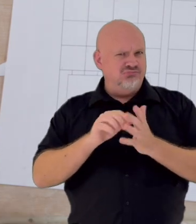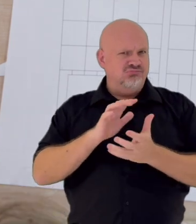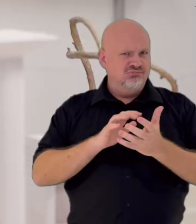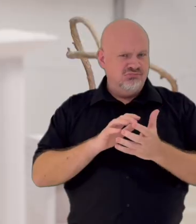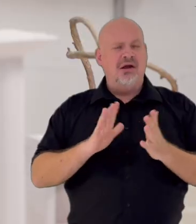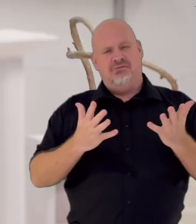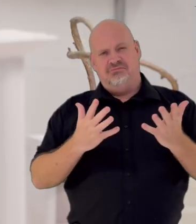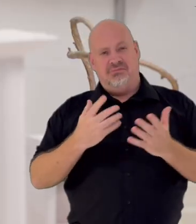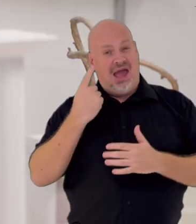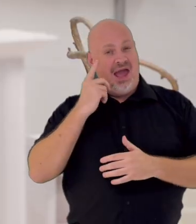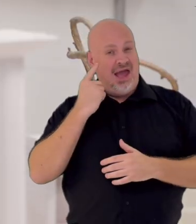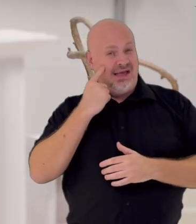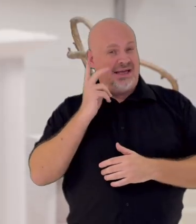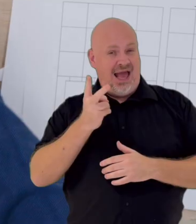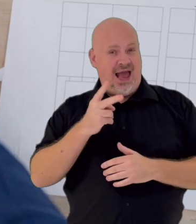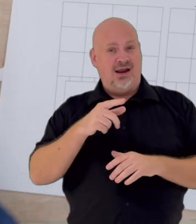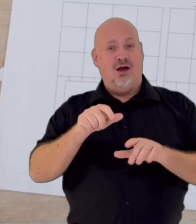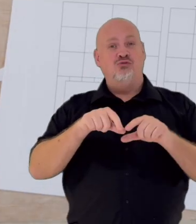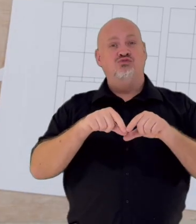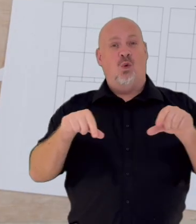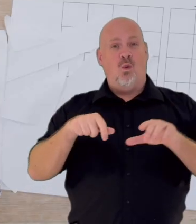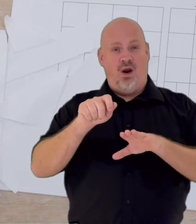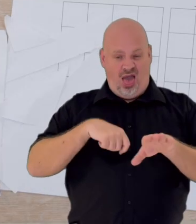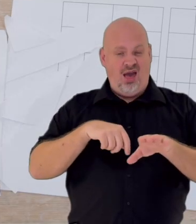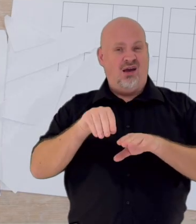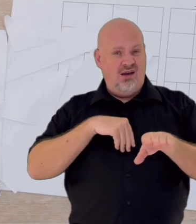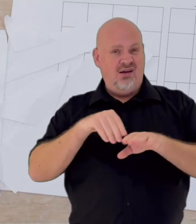again. So we'll start by cutting out.